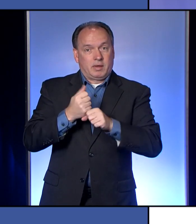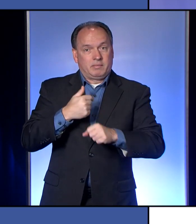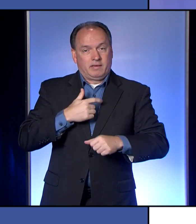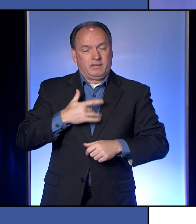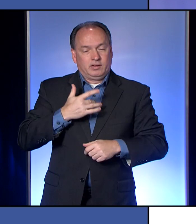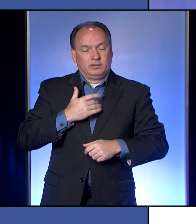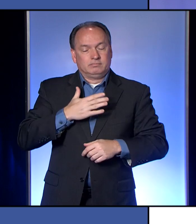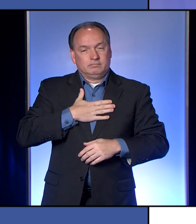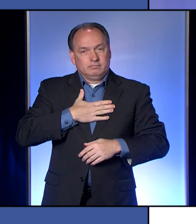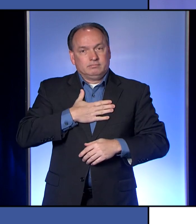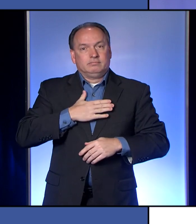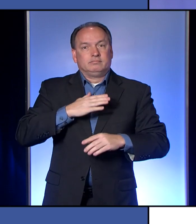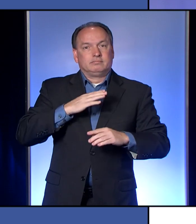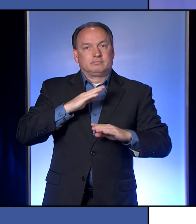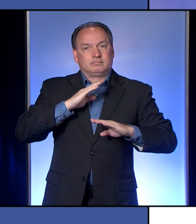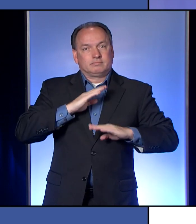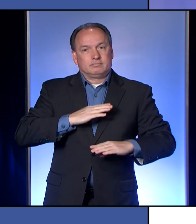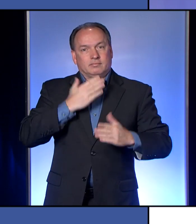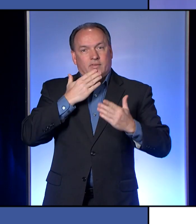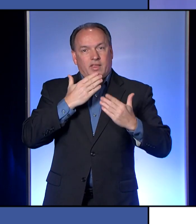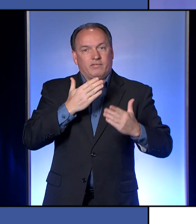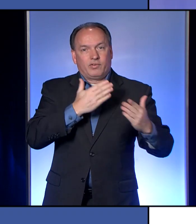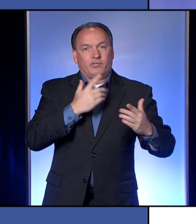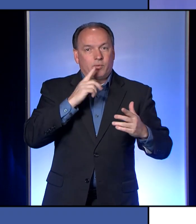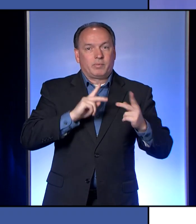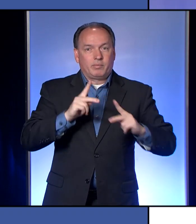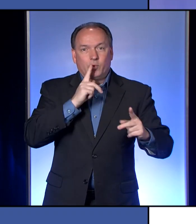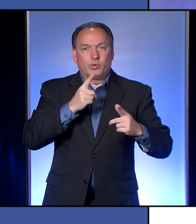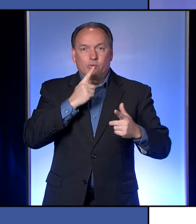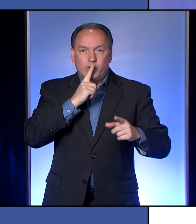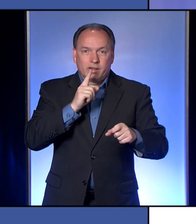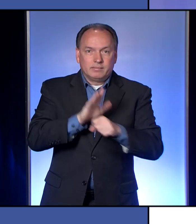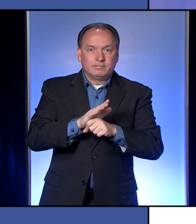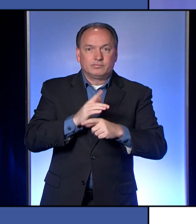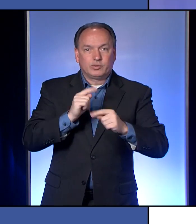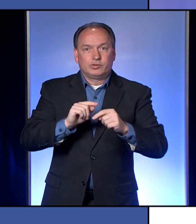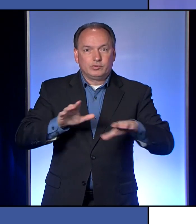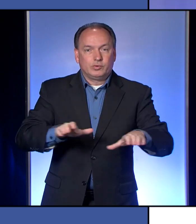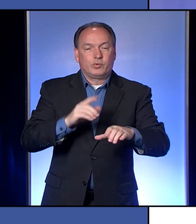to be in a county where people, I think, are really trying to do the right thing.